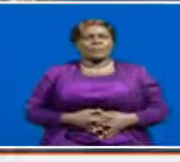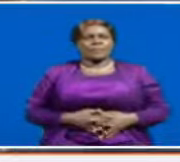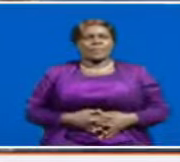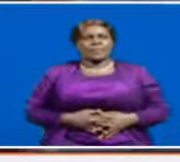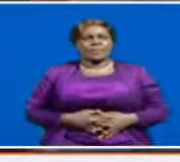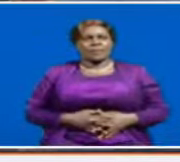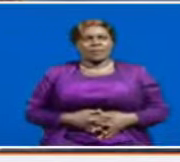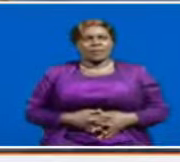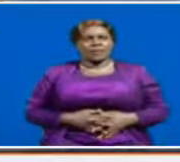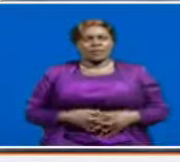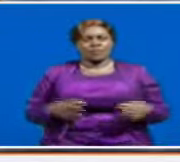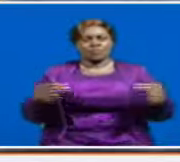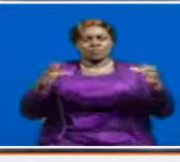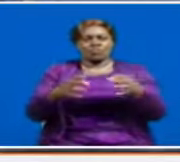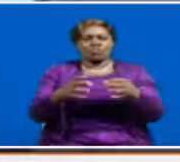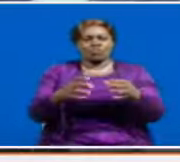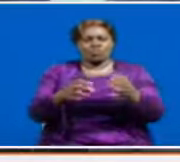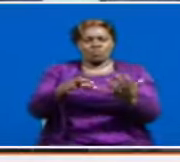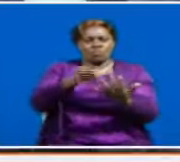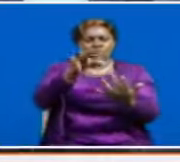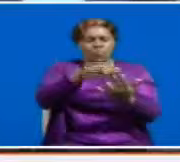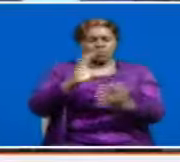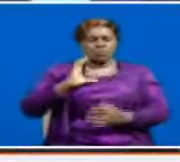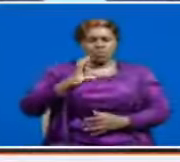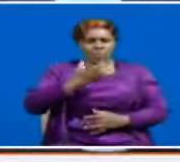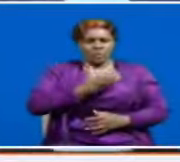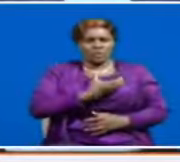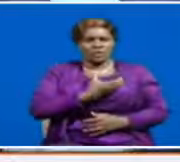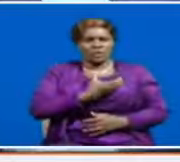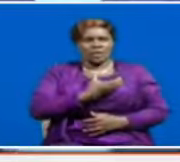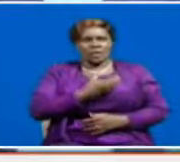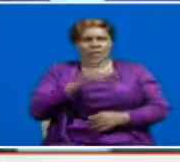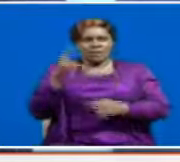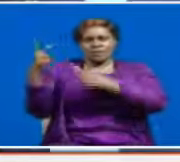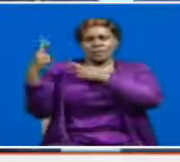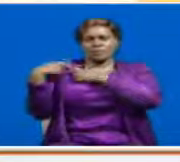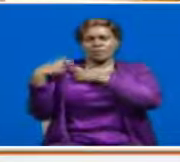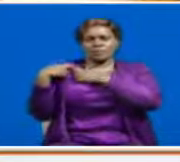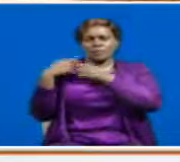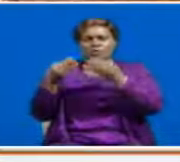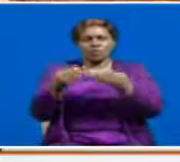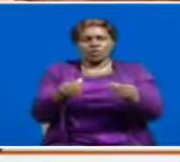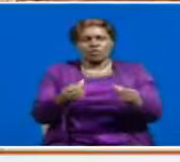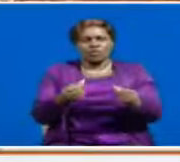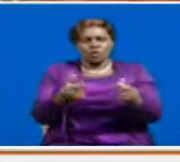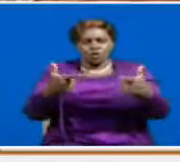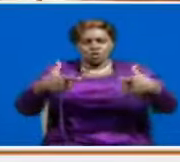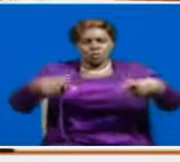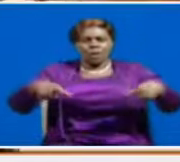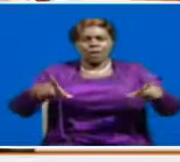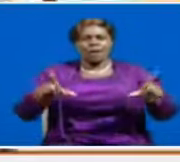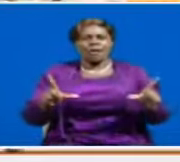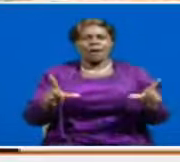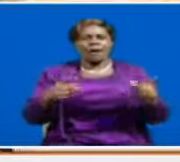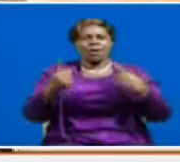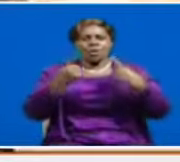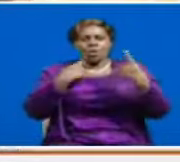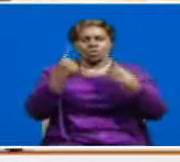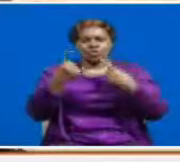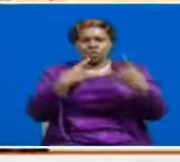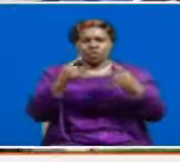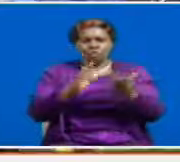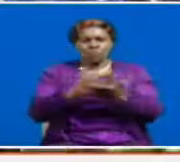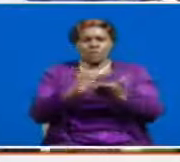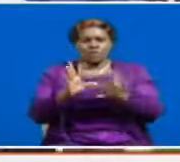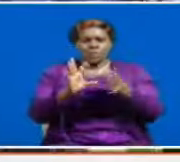Jopo la kuwateua makamishna wapya wa IEBC lazimika kusimamisha mchakato huo ili kutoa nafasi kwa mazungumzo kati